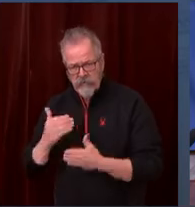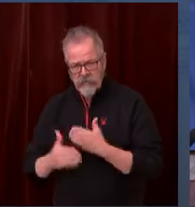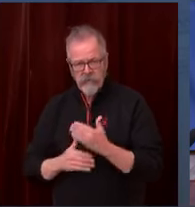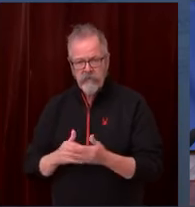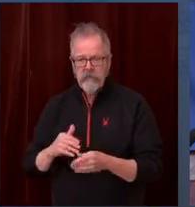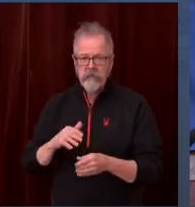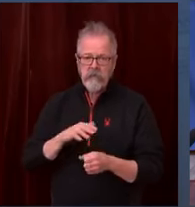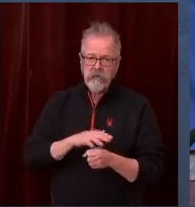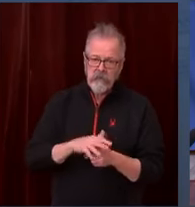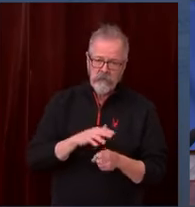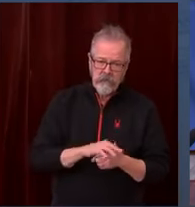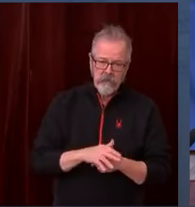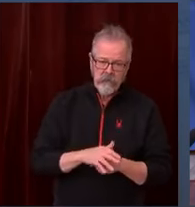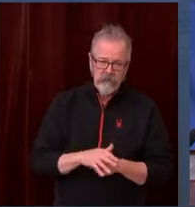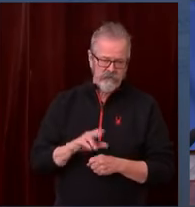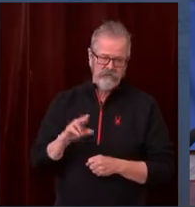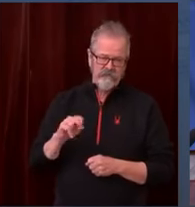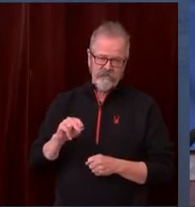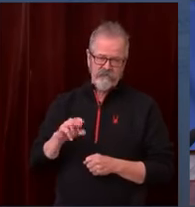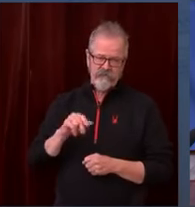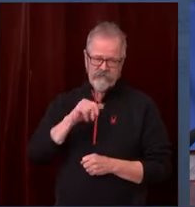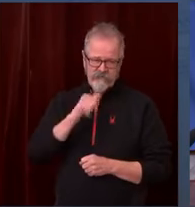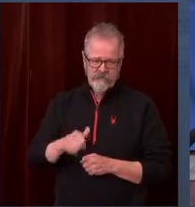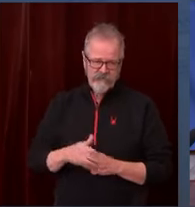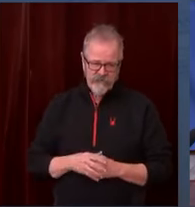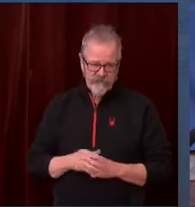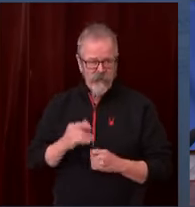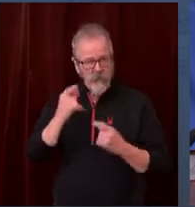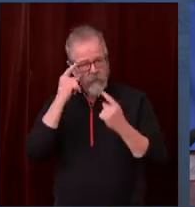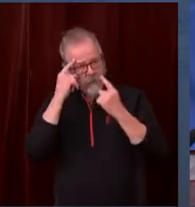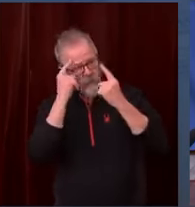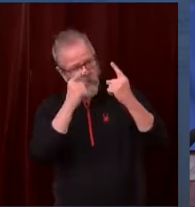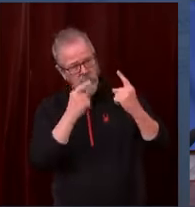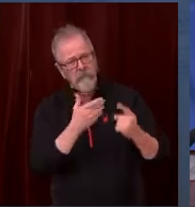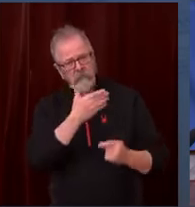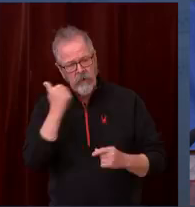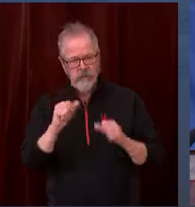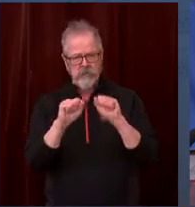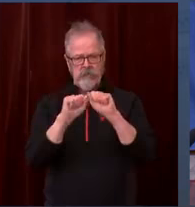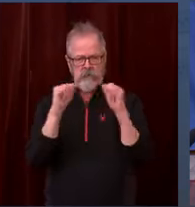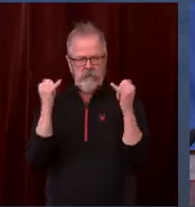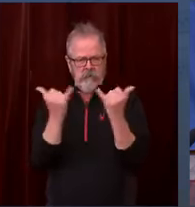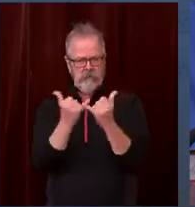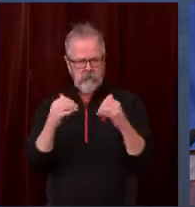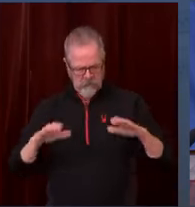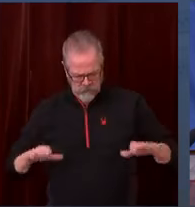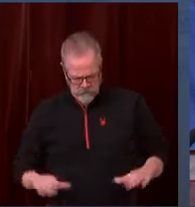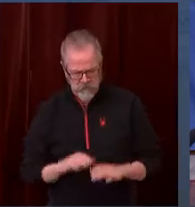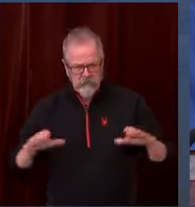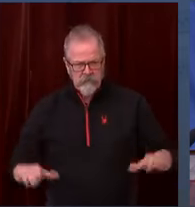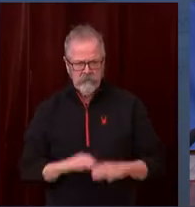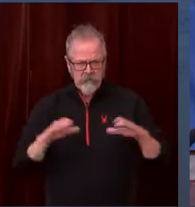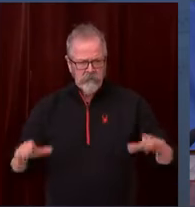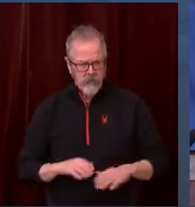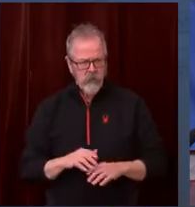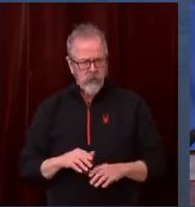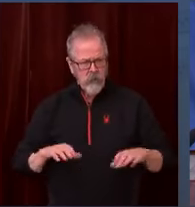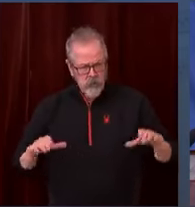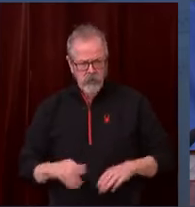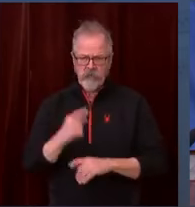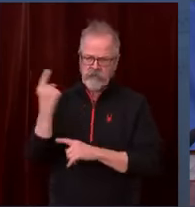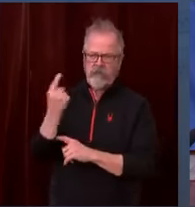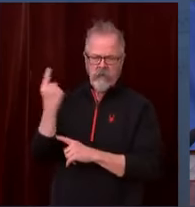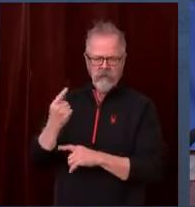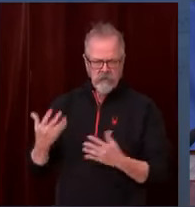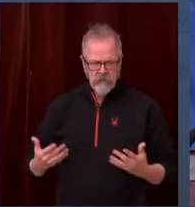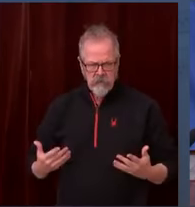better society with concrete action, which is what we're doing in this budget. We intend to disrupt the systemic racism that depresses